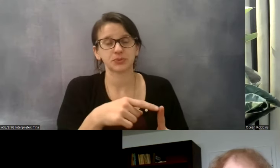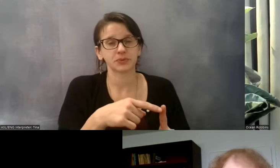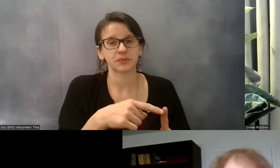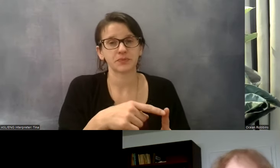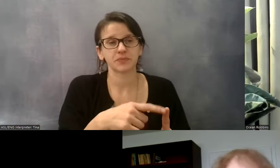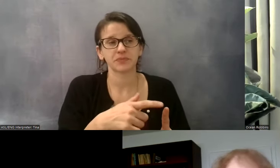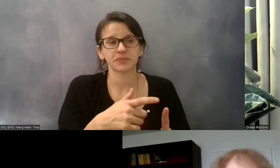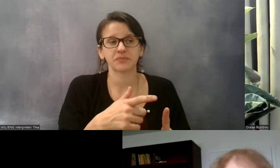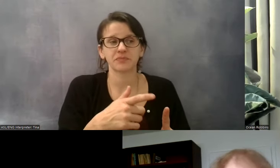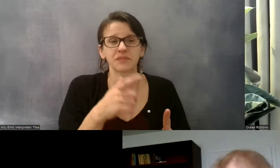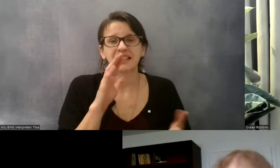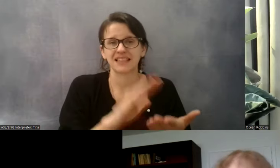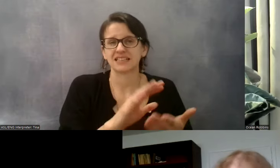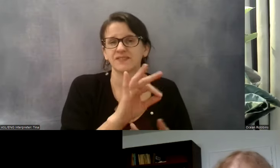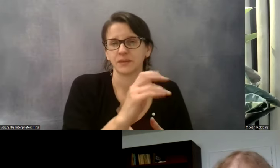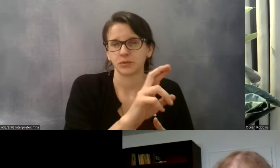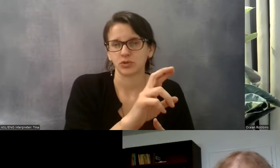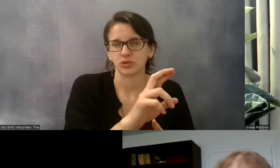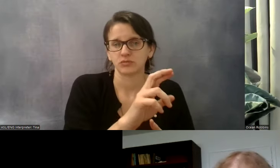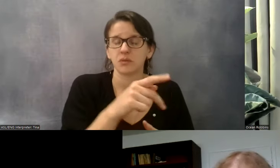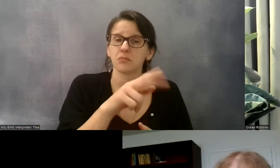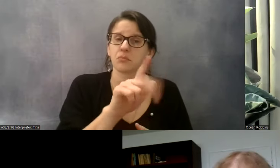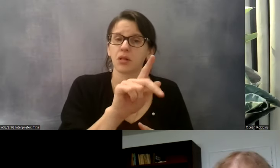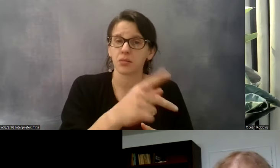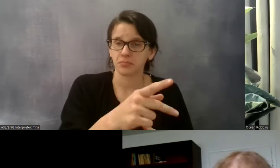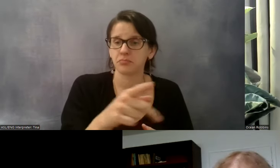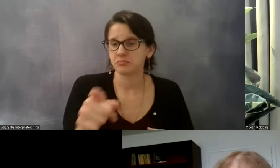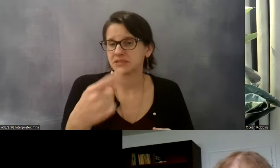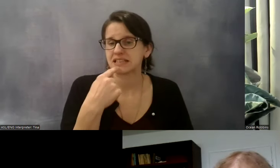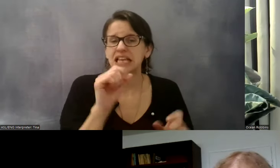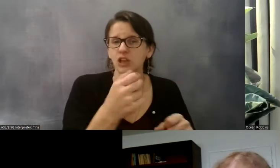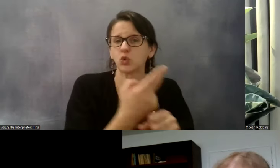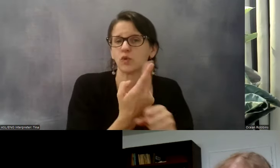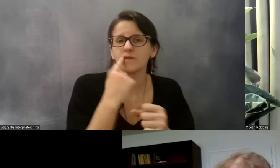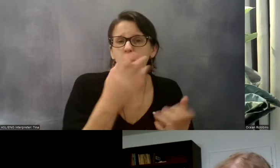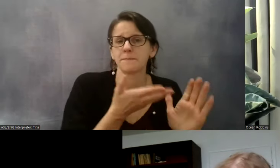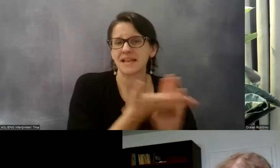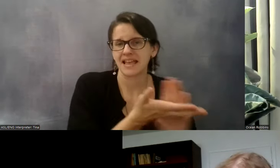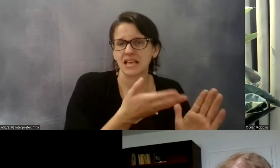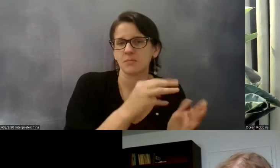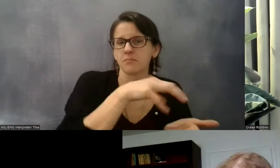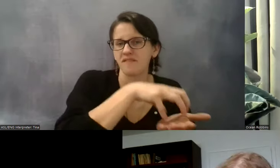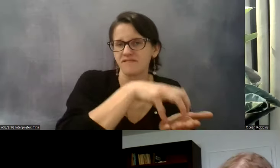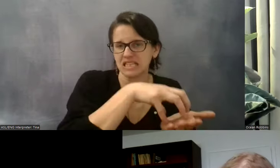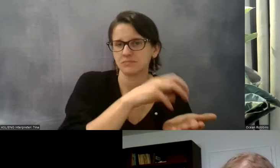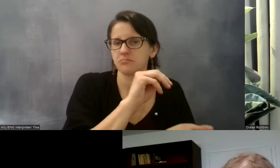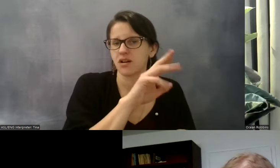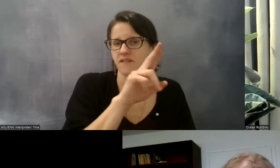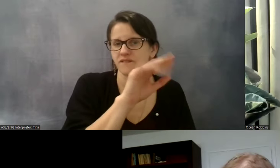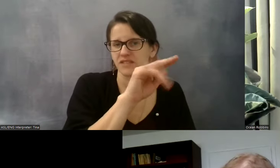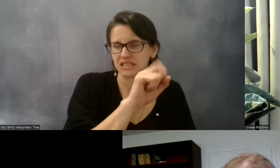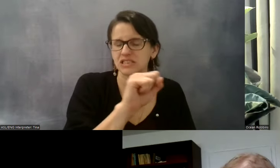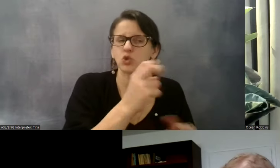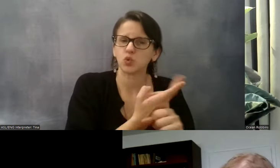out of it. And yeah, you can use the pulp for baking muffins. That's true, Betty says. And there are other things you can do with it. You can make it into flour.